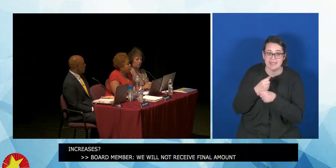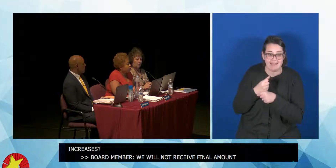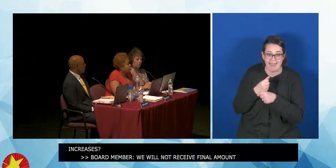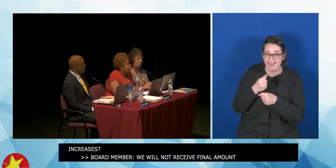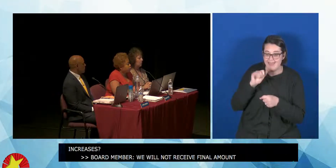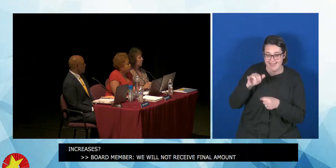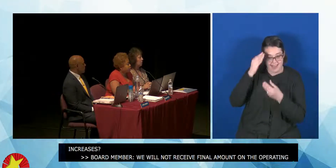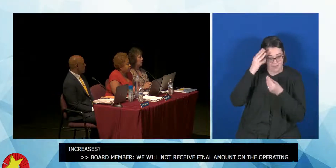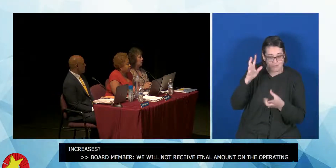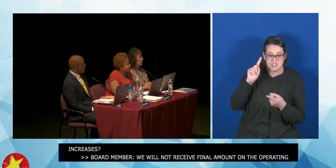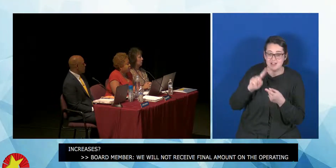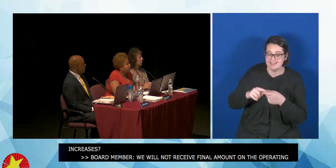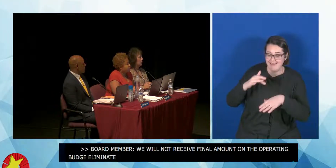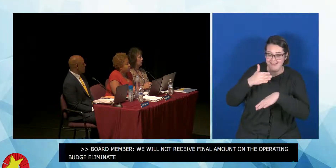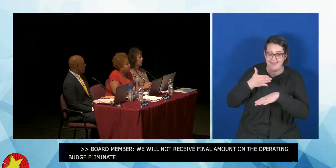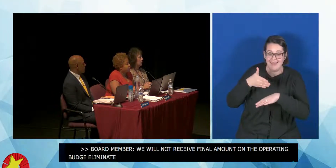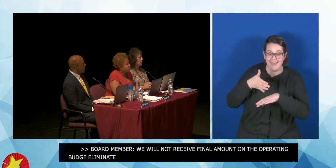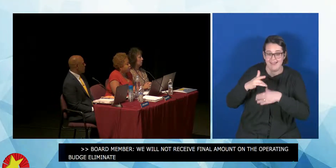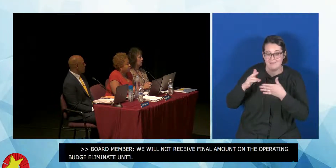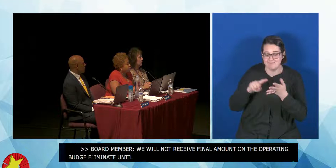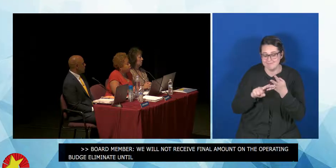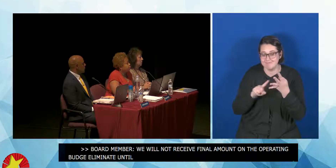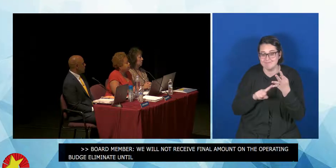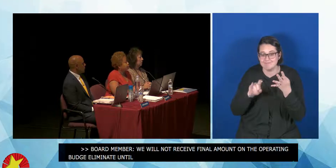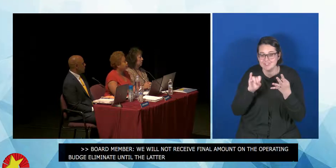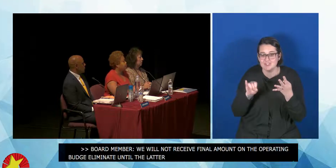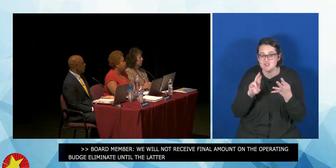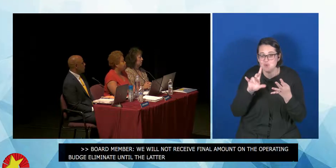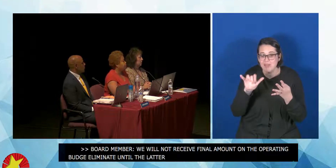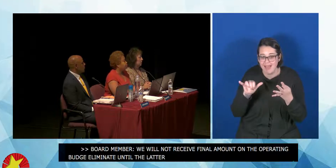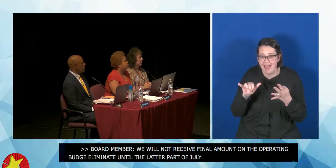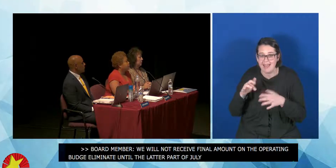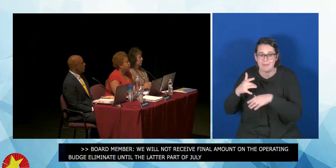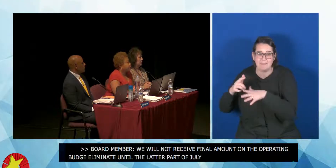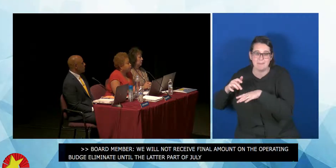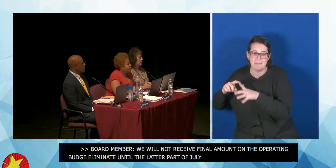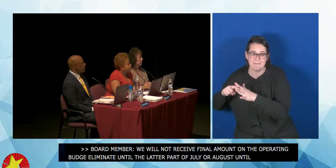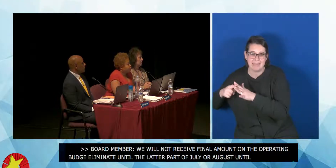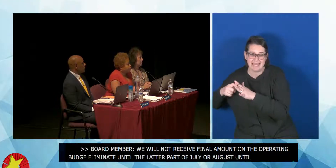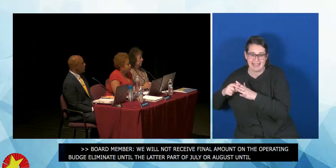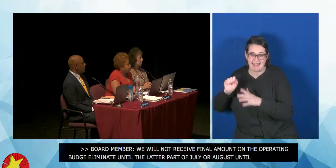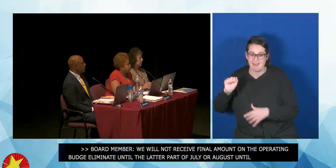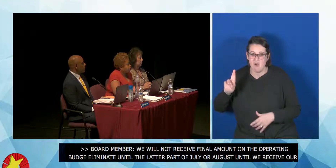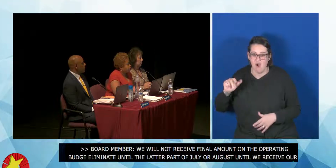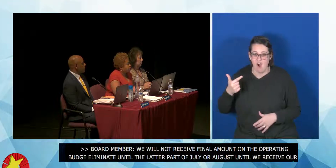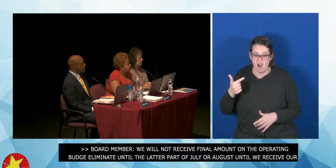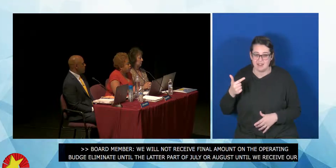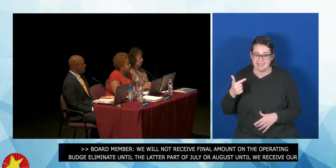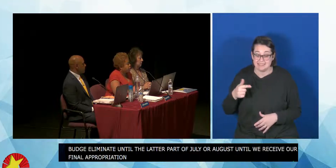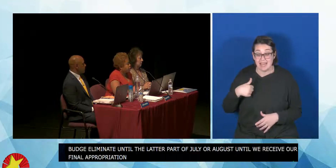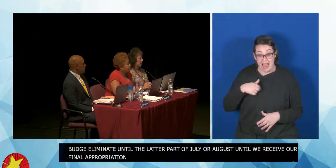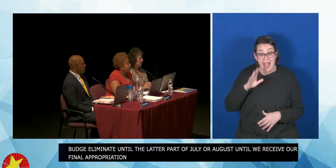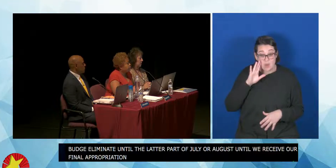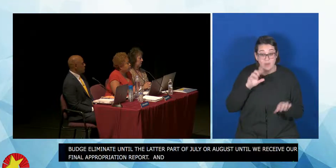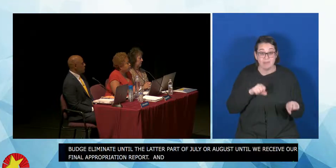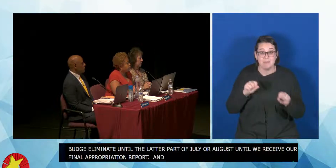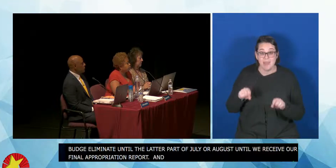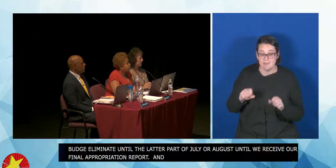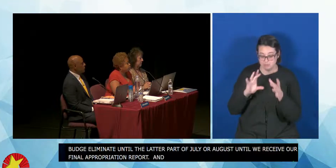July, early August, when we receive our final appropriations report. I can provide more information in the September 8th